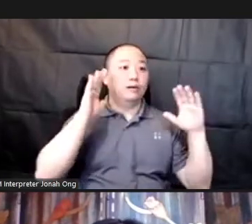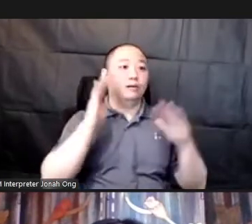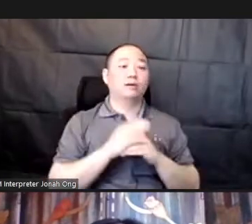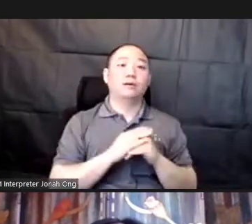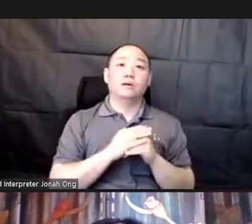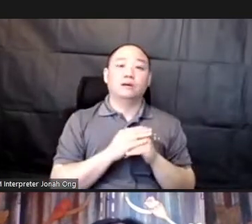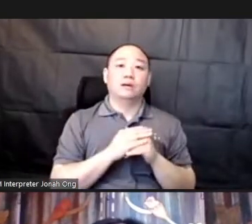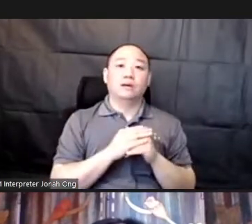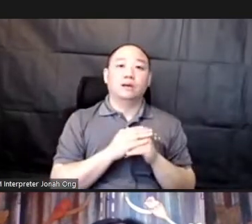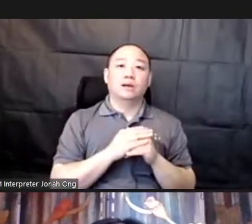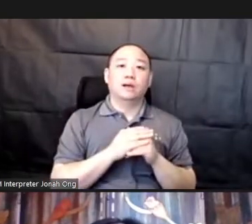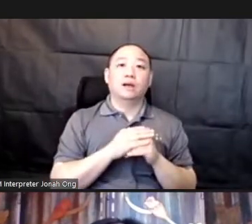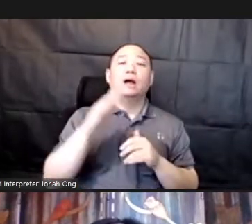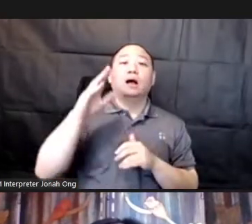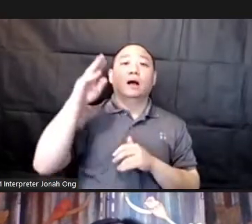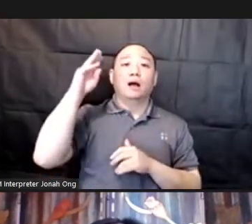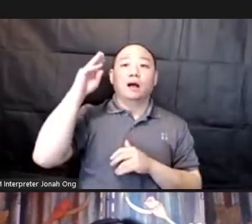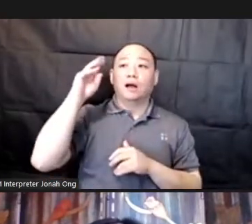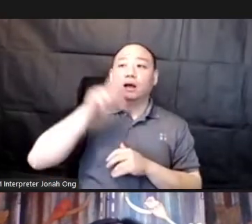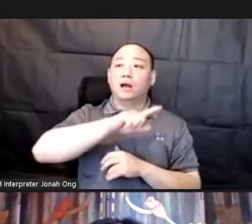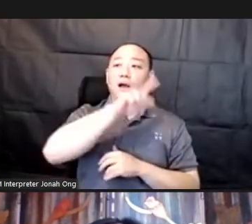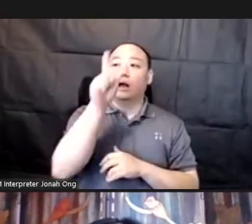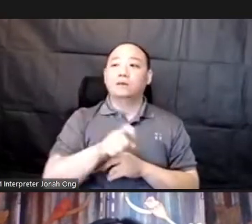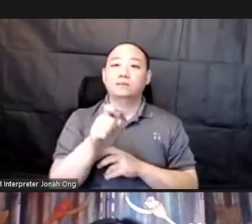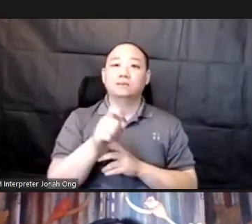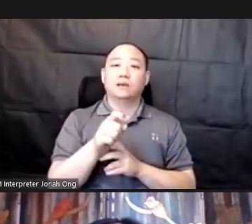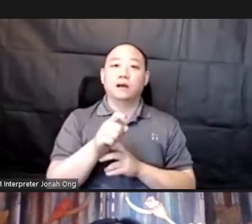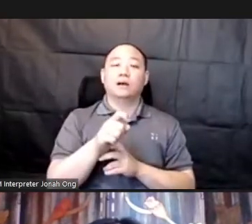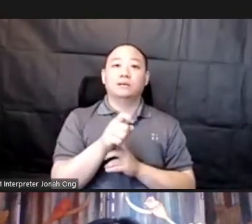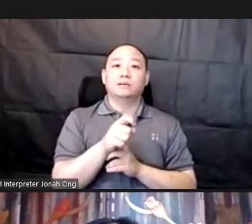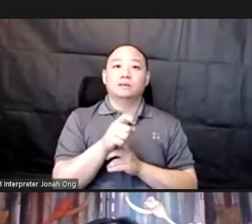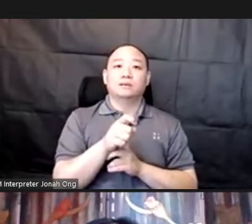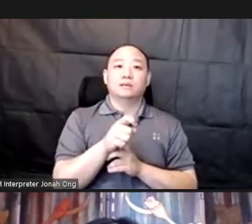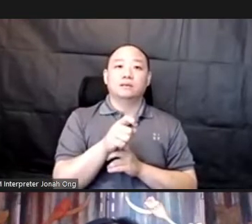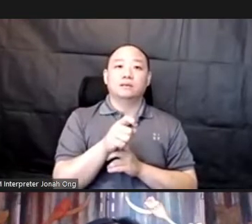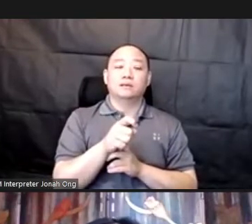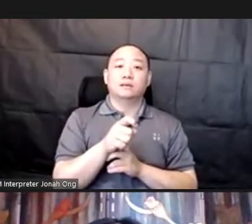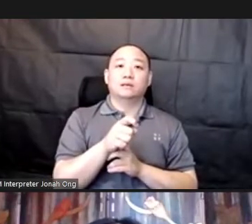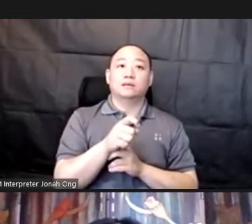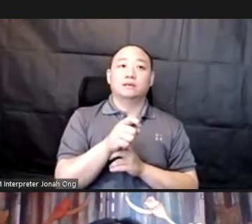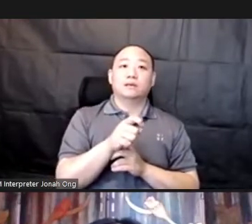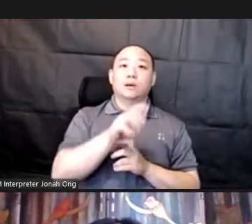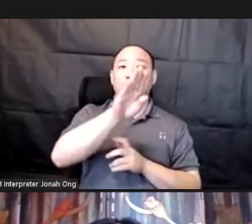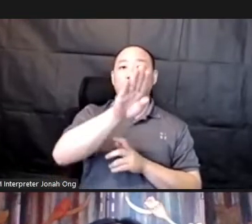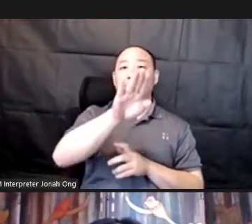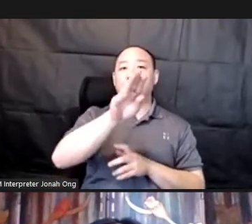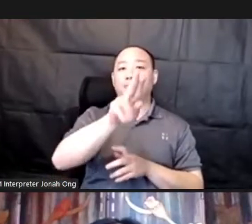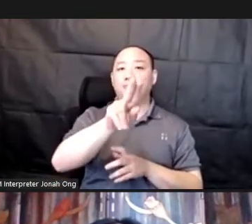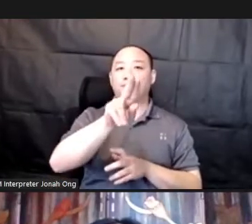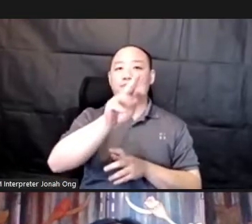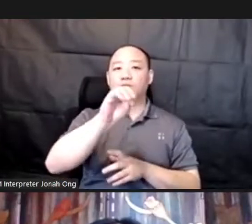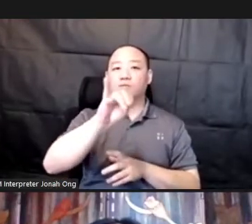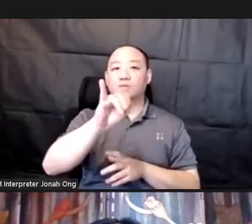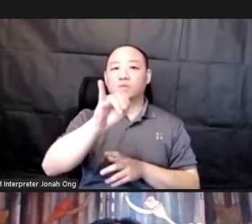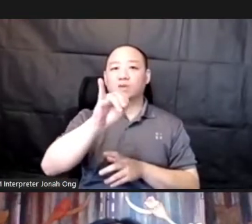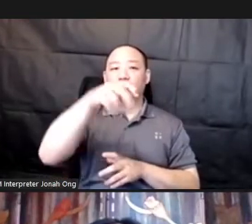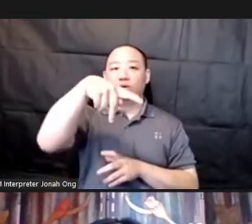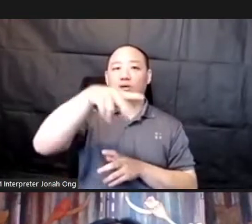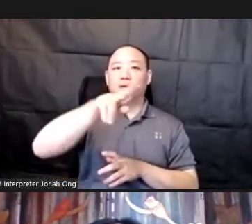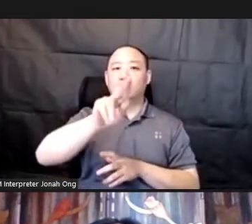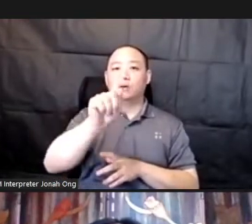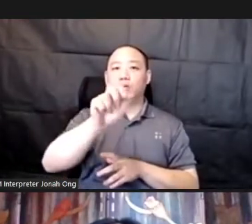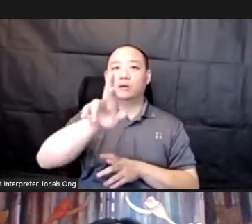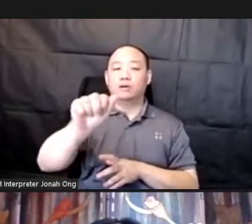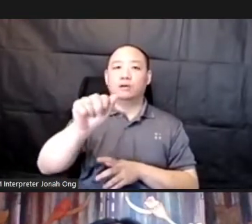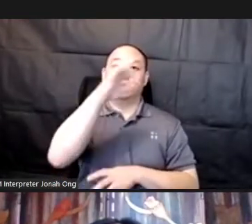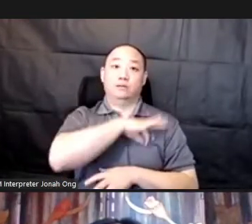put it in the chat just now as well, but just to recapture, the Bumiputra, privileges / the NEP debate